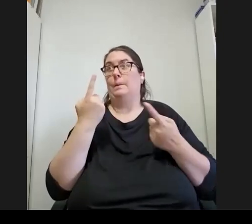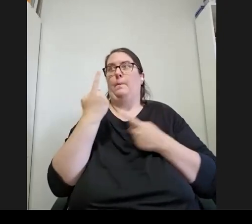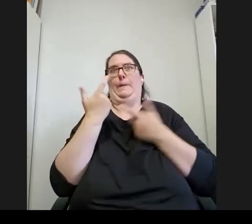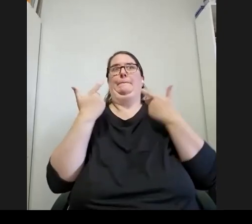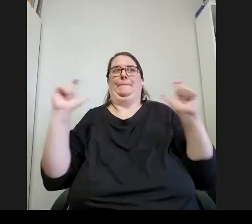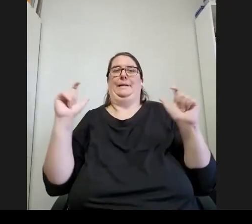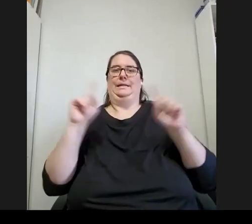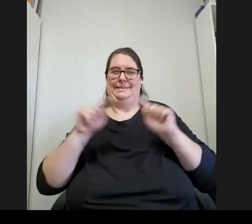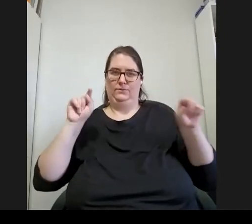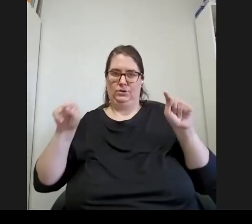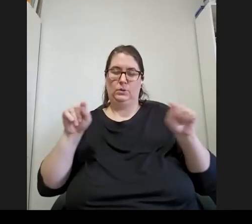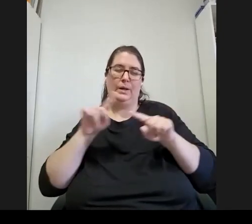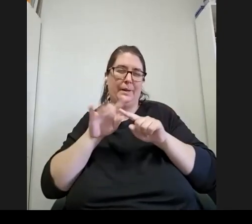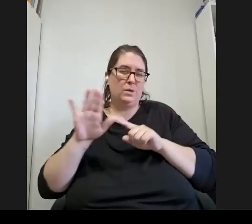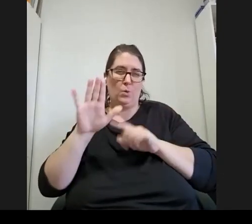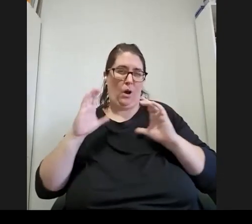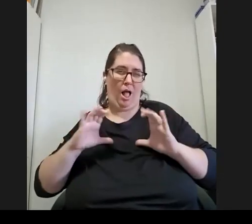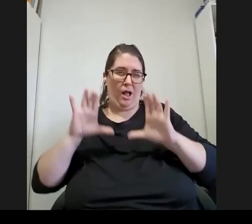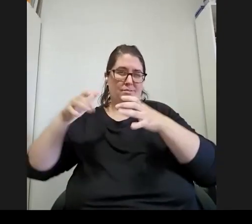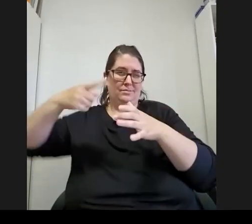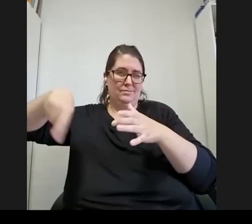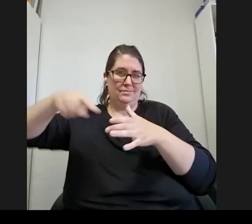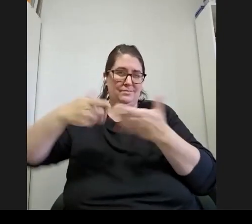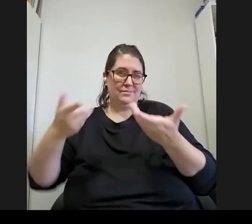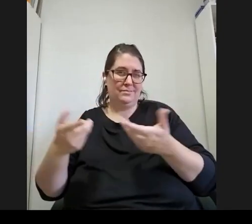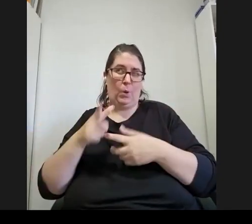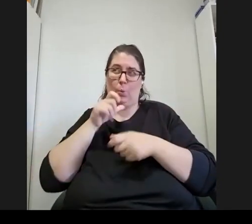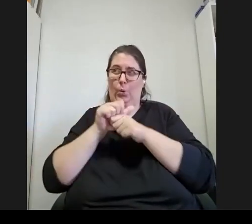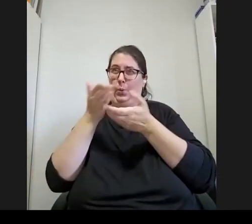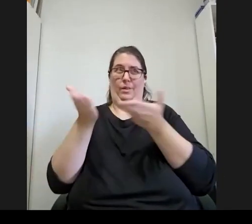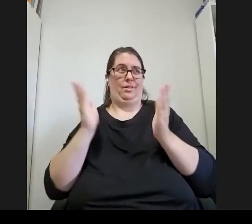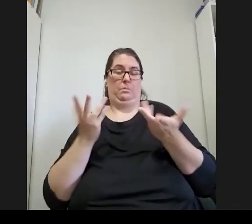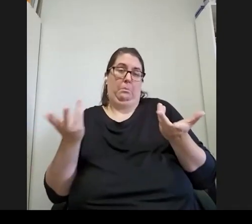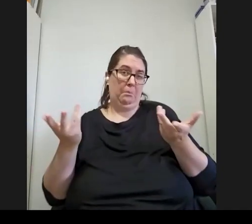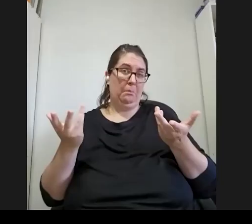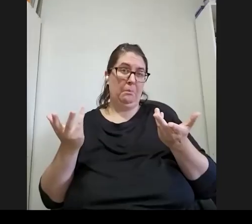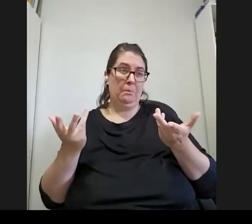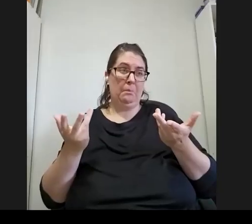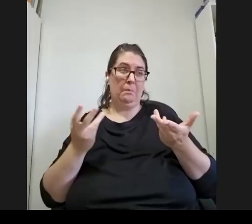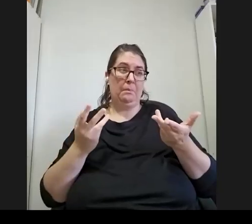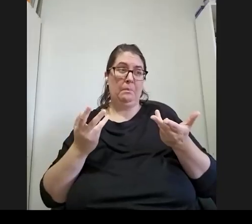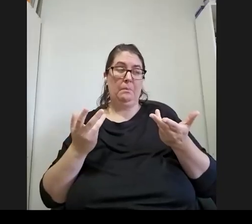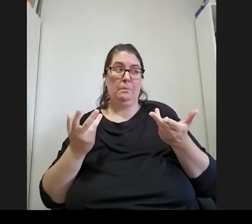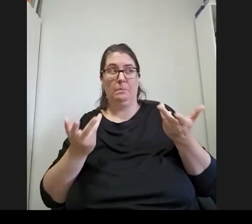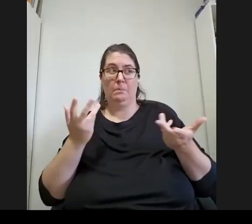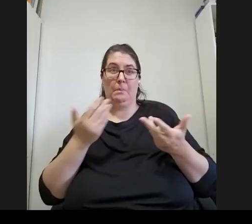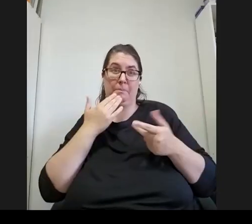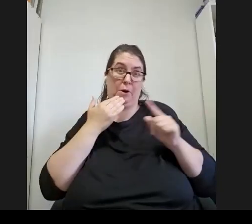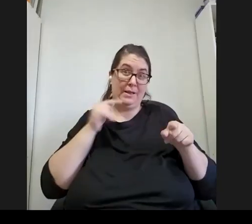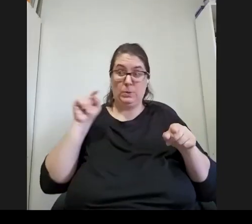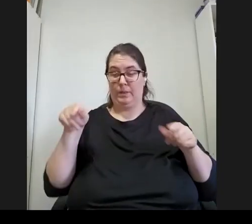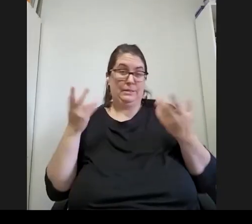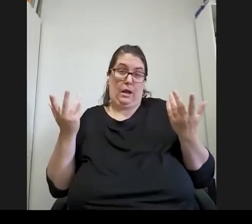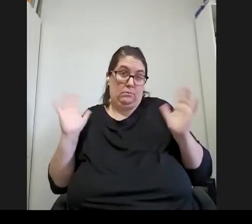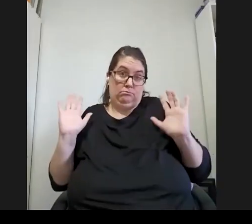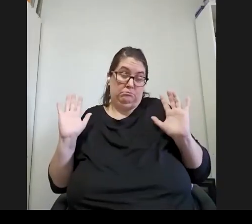difference. So it depends on your clientele, depends on people you work with, what would work better for you. And if all of those